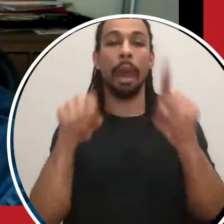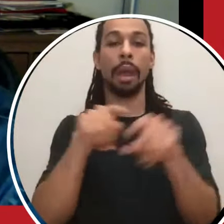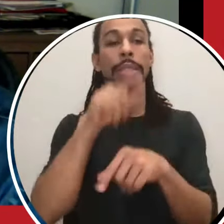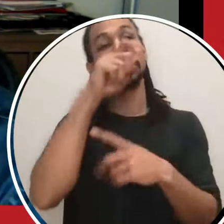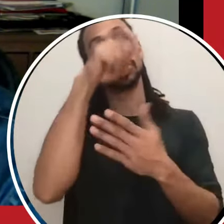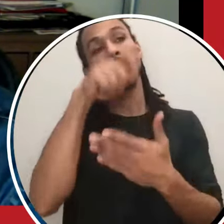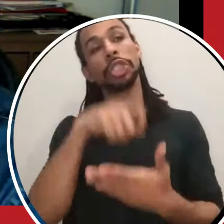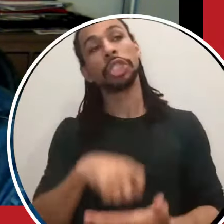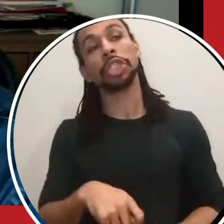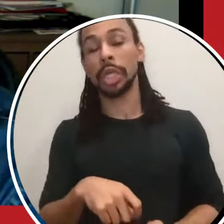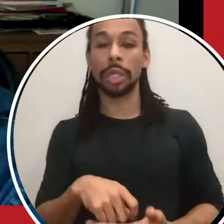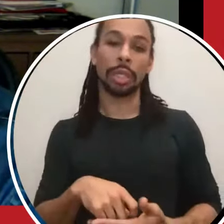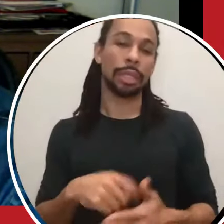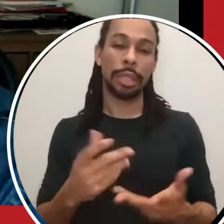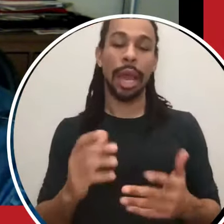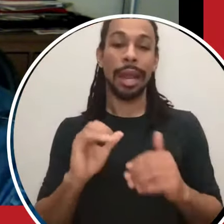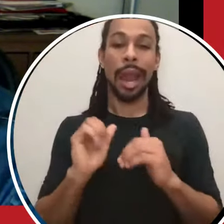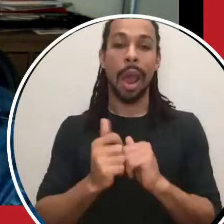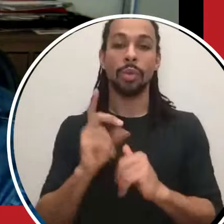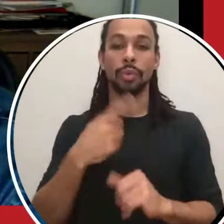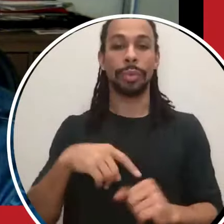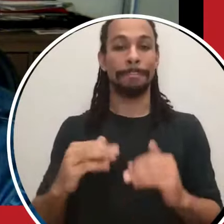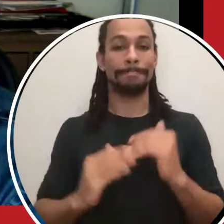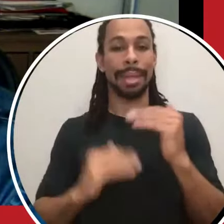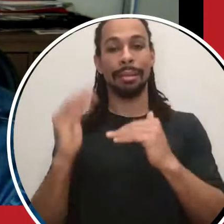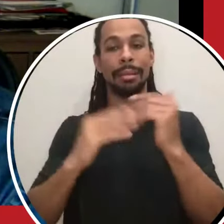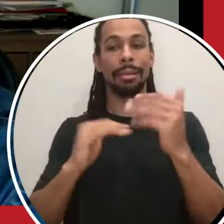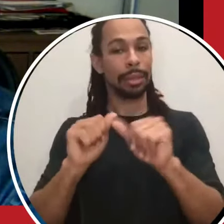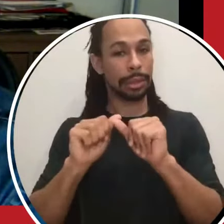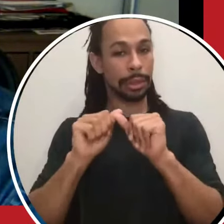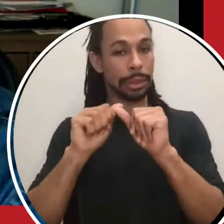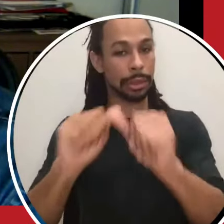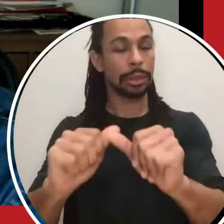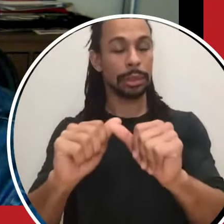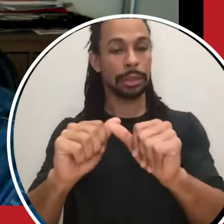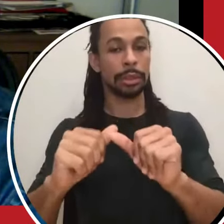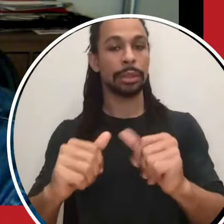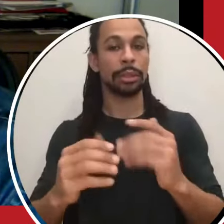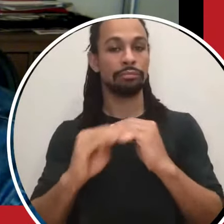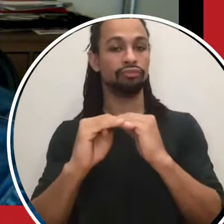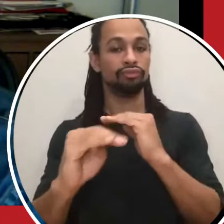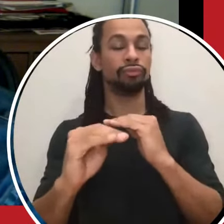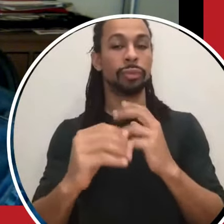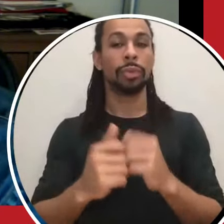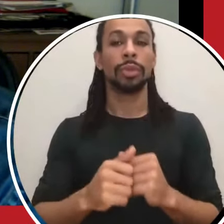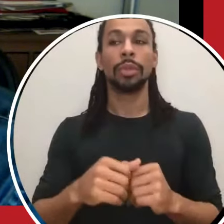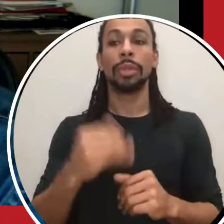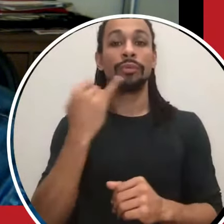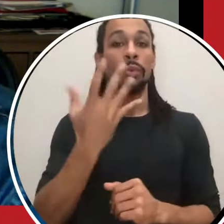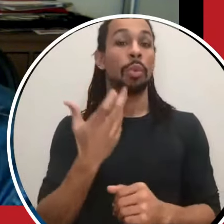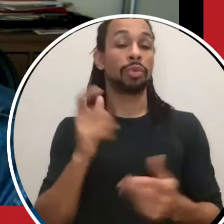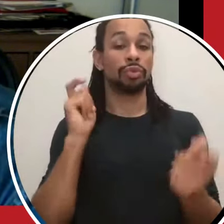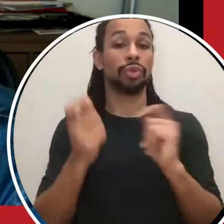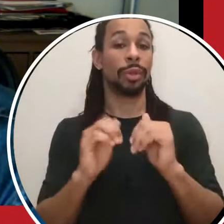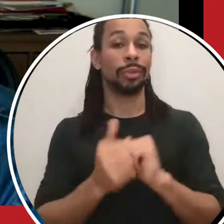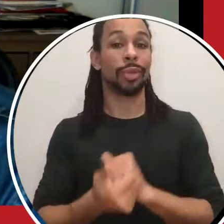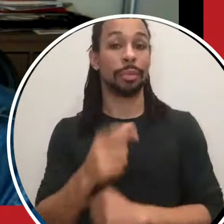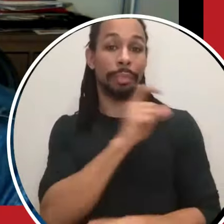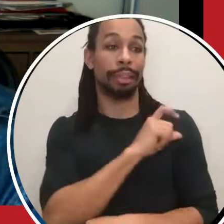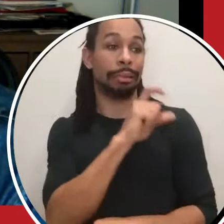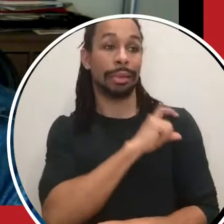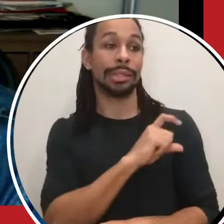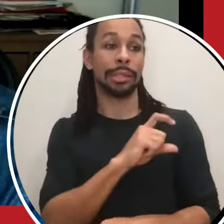I think it's essential that, you know, if we want to change the way policing works in this city, in this state, in this